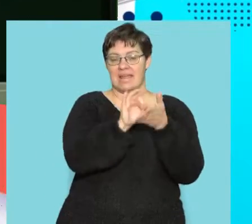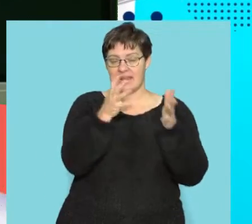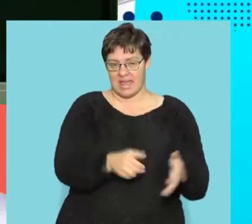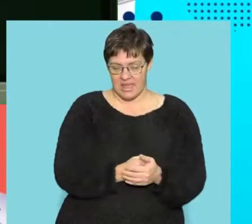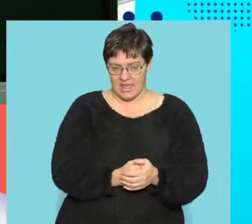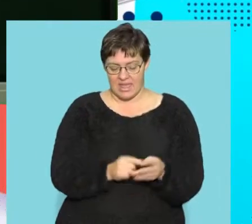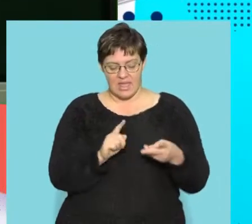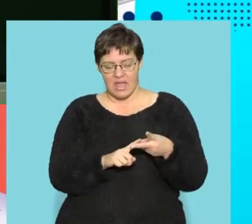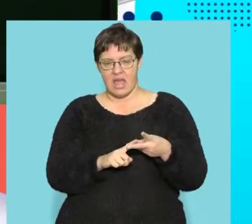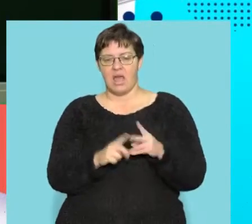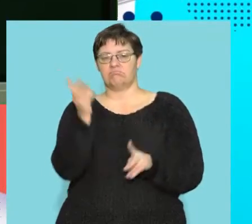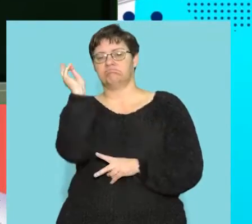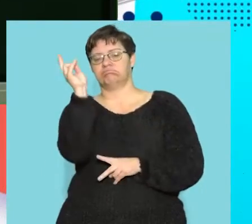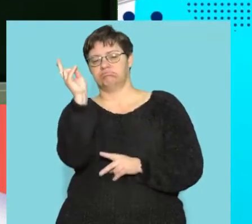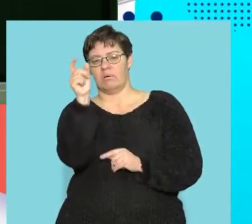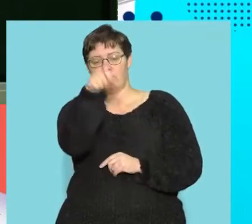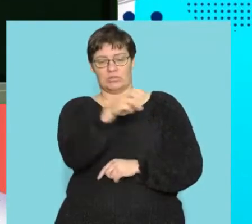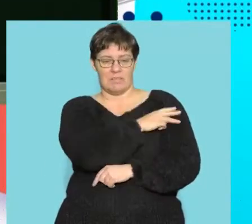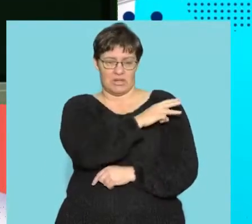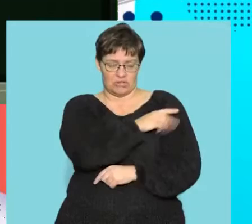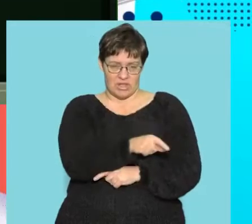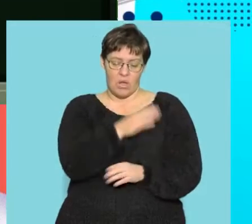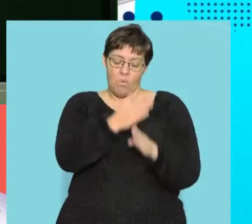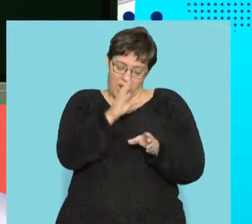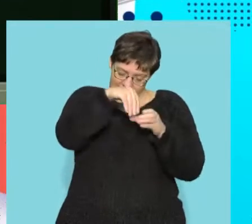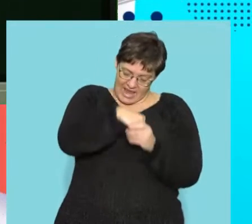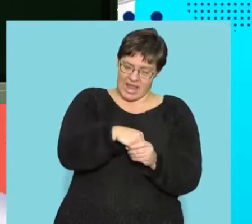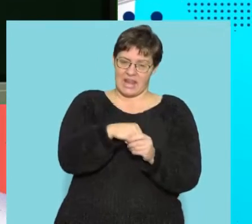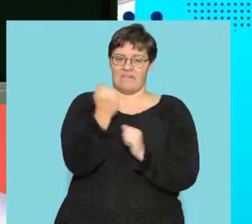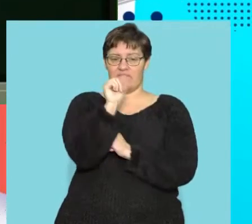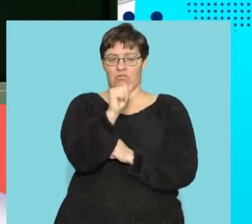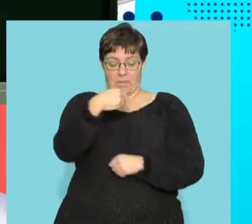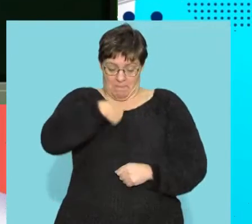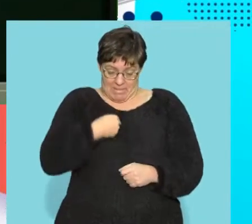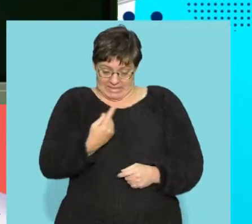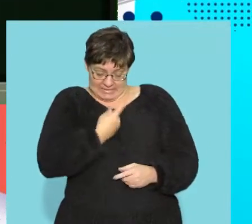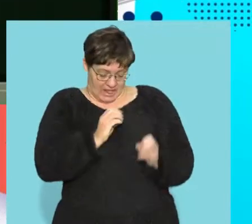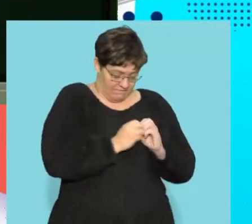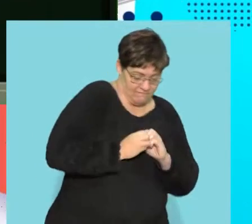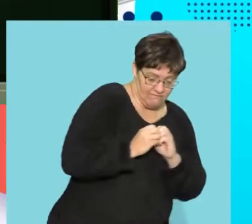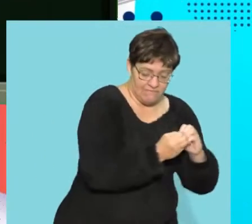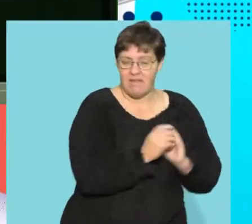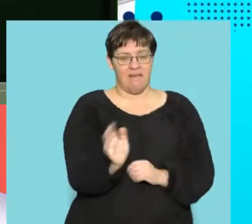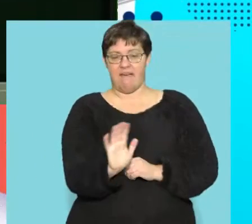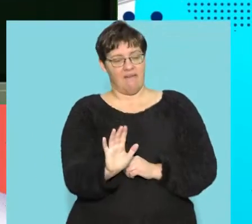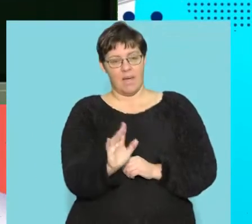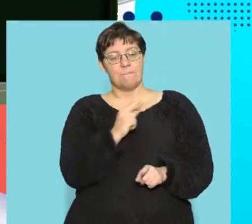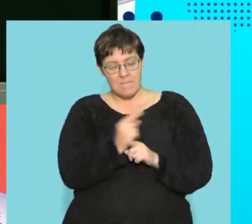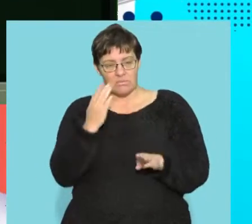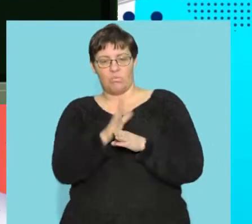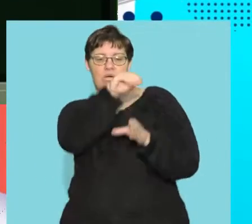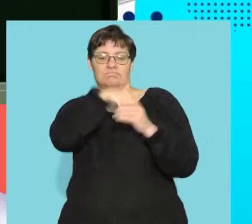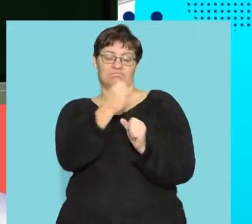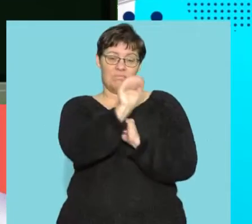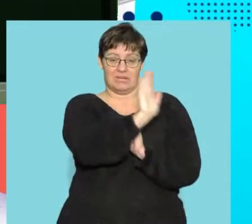the factory foreman, right? People working in the factory but not actively involved in the